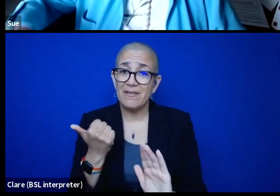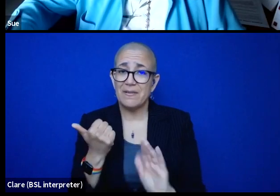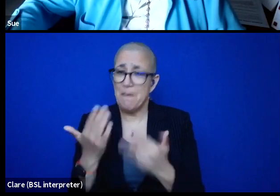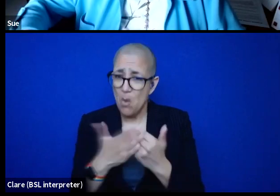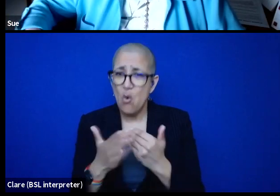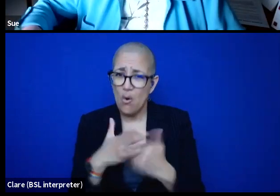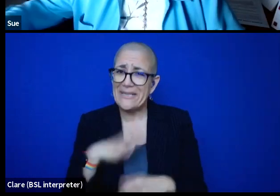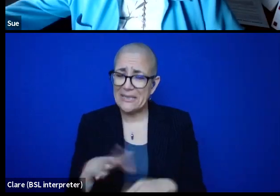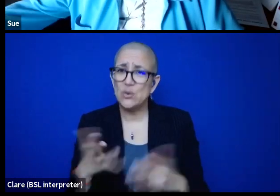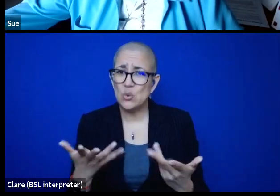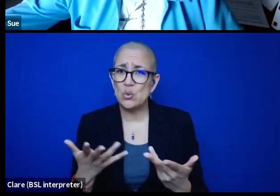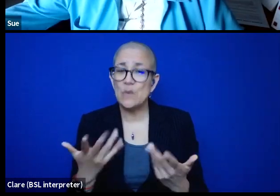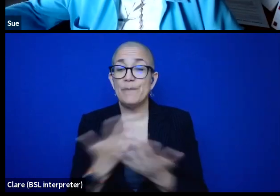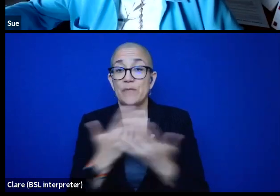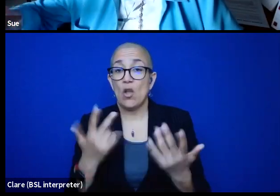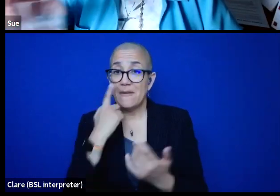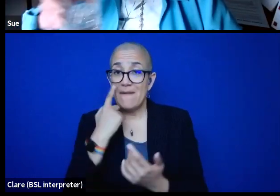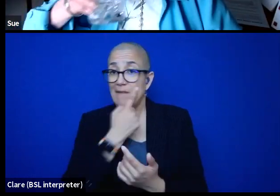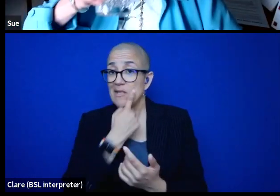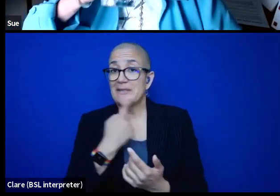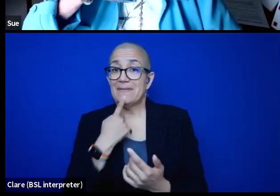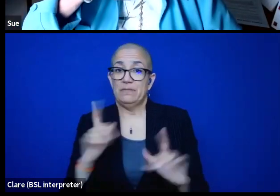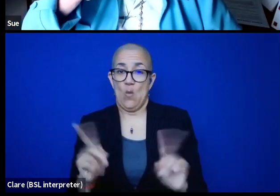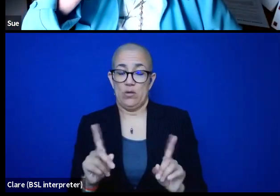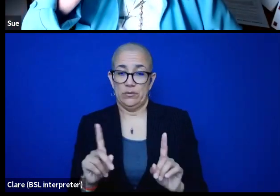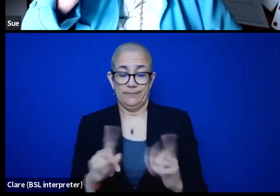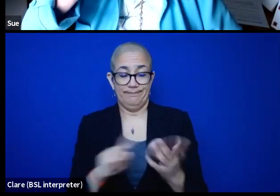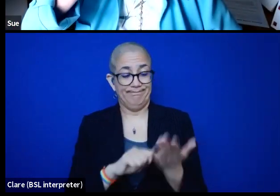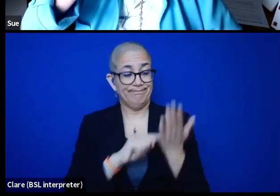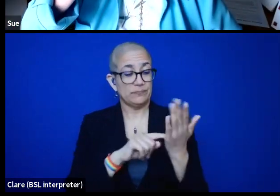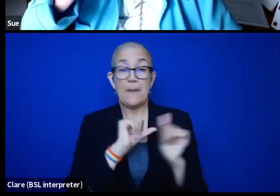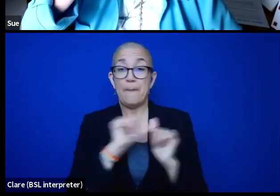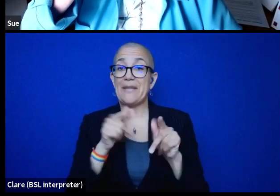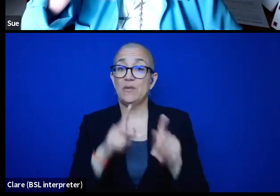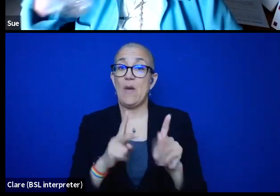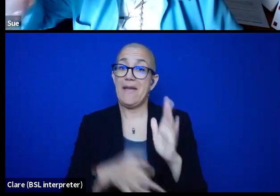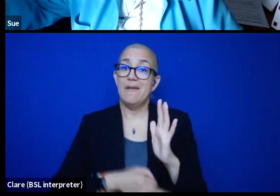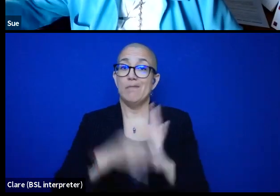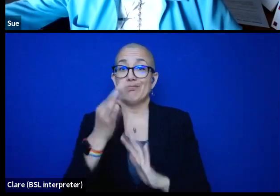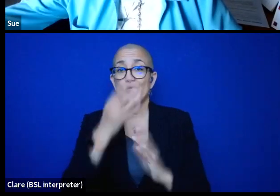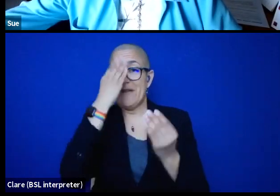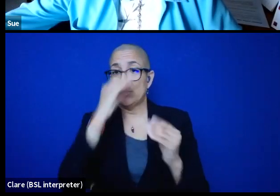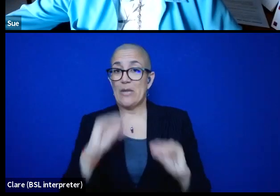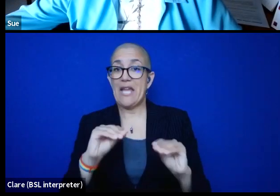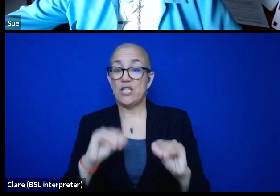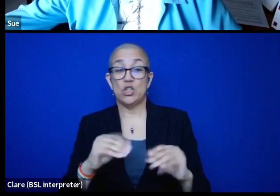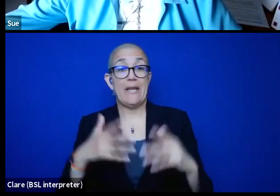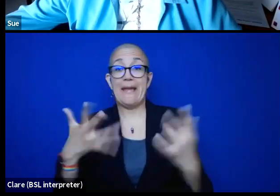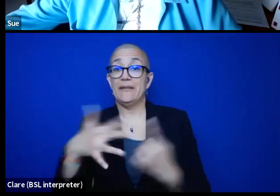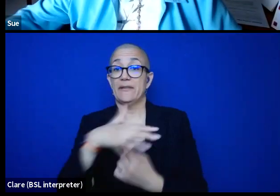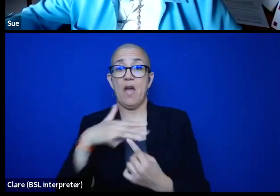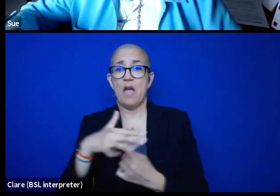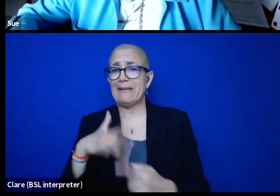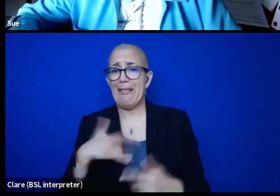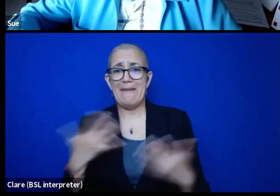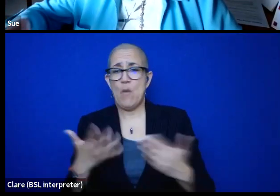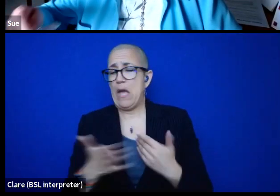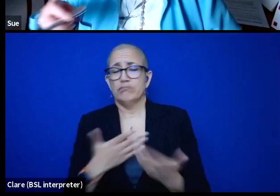know, there's a lot of evidence that says that the best way to improve education in any society, doesn't matter where you live, any